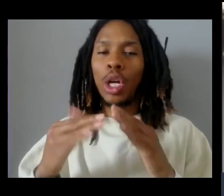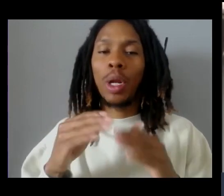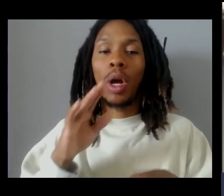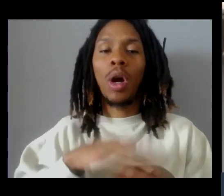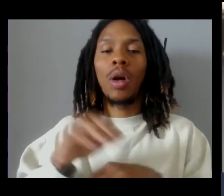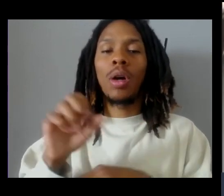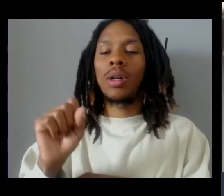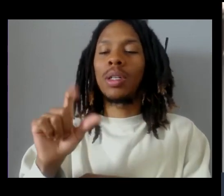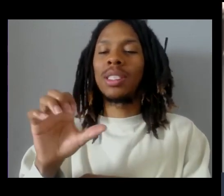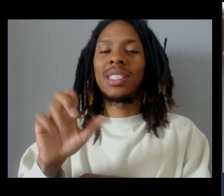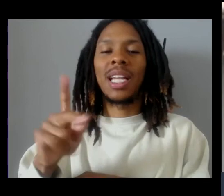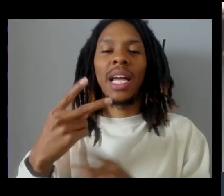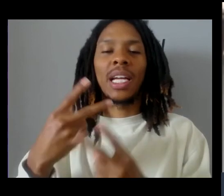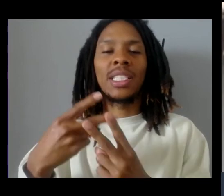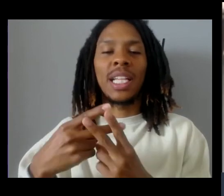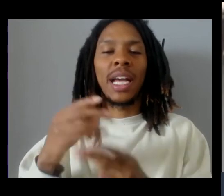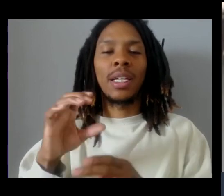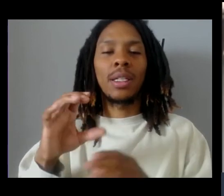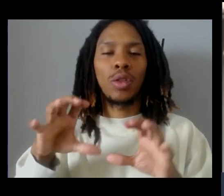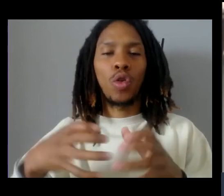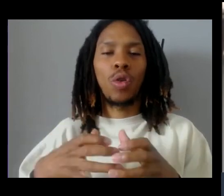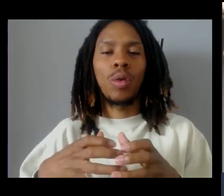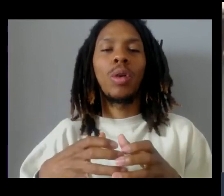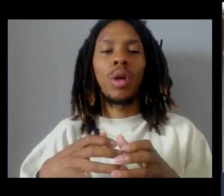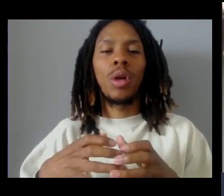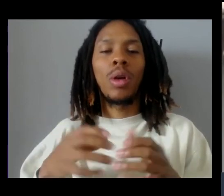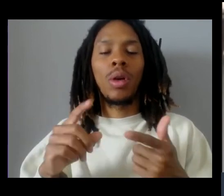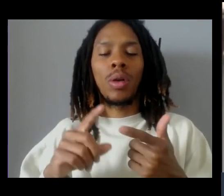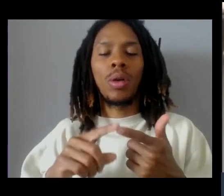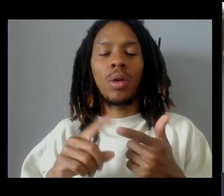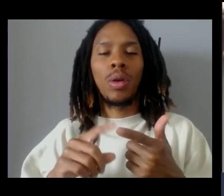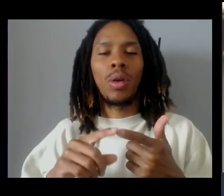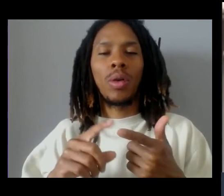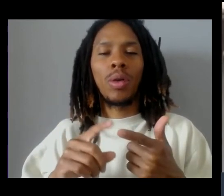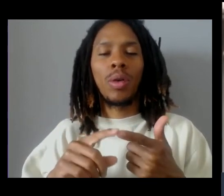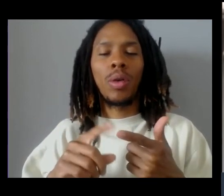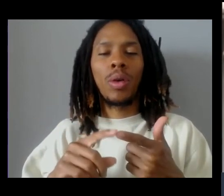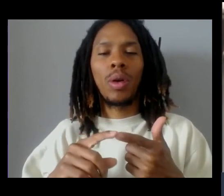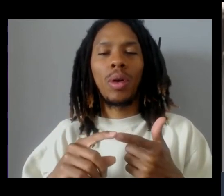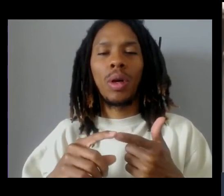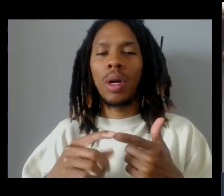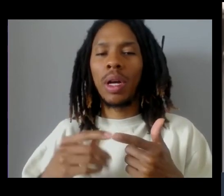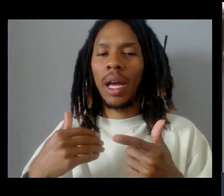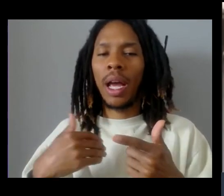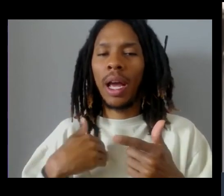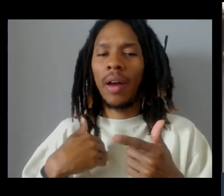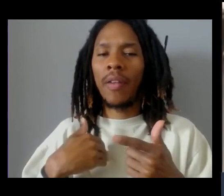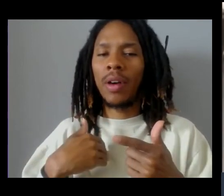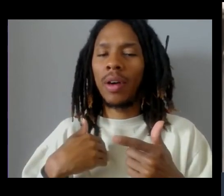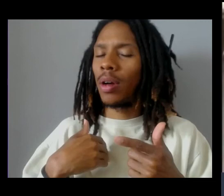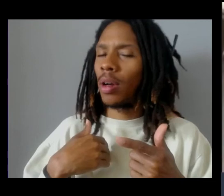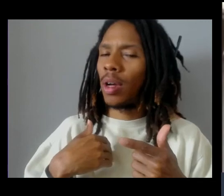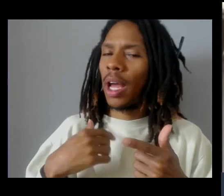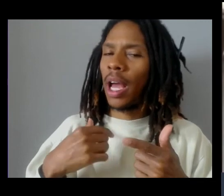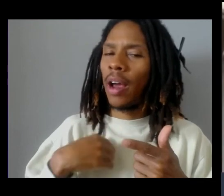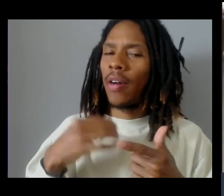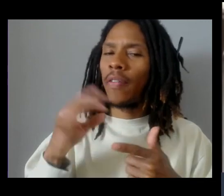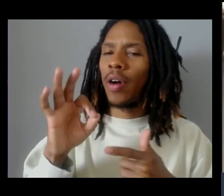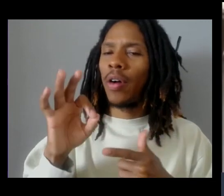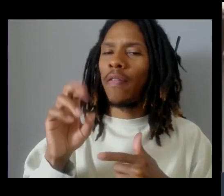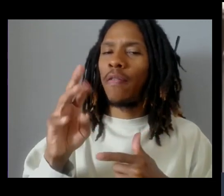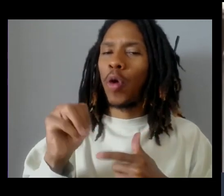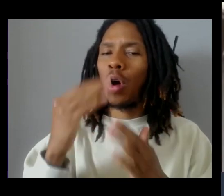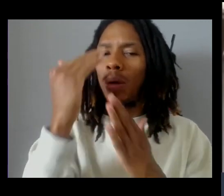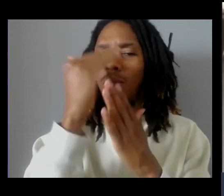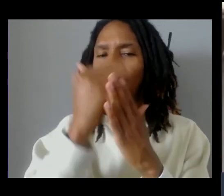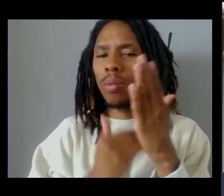Slack. If you go to there's the Slack workspace. We have a forum online where people are